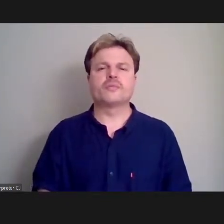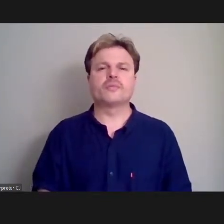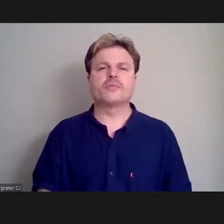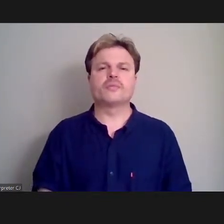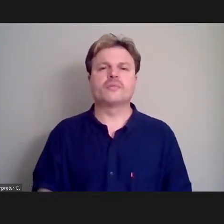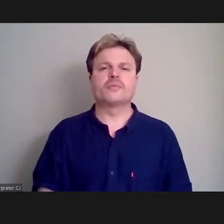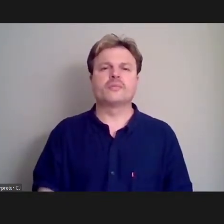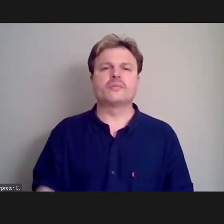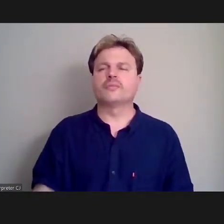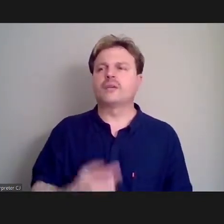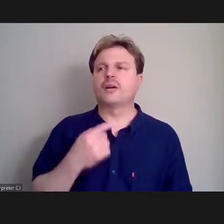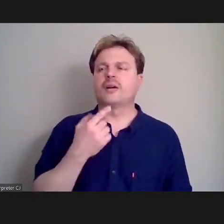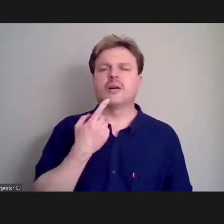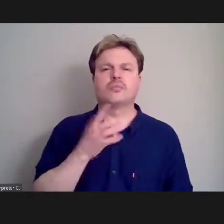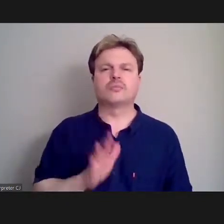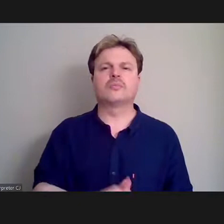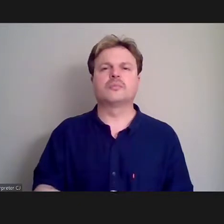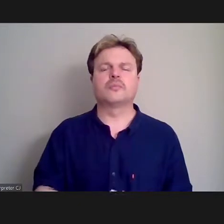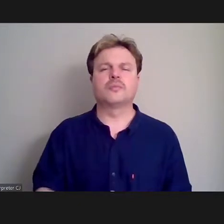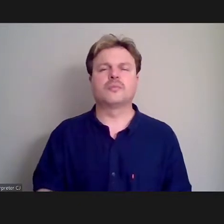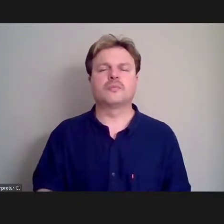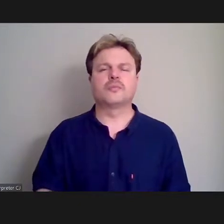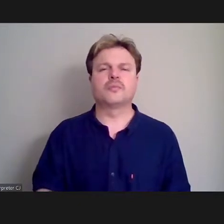It's so good.